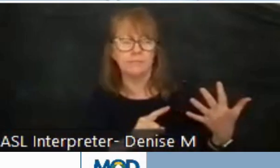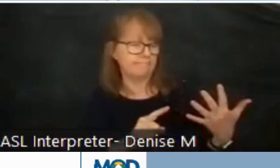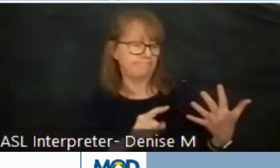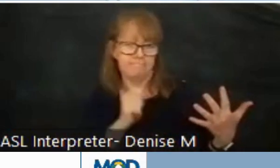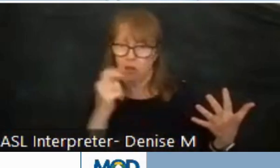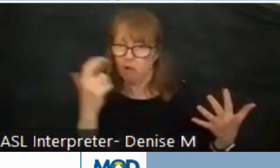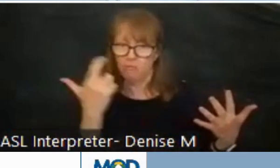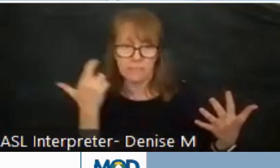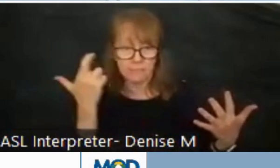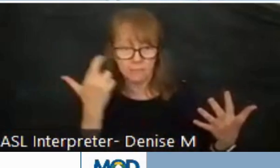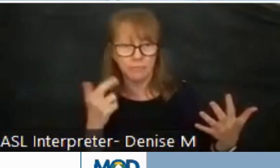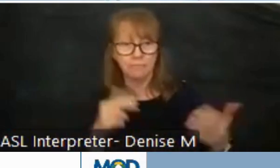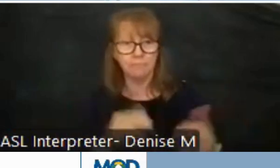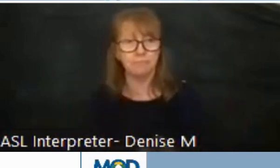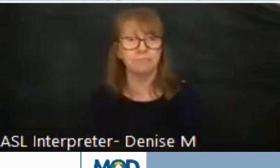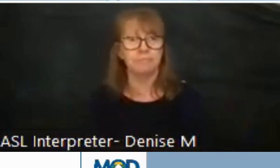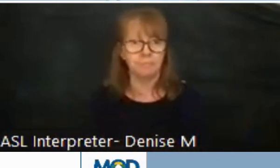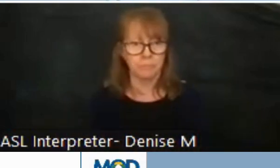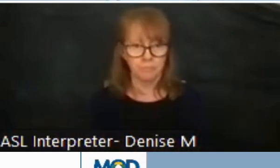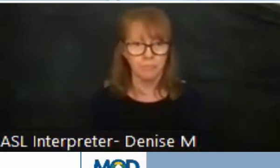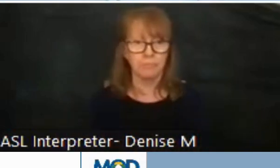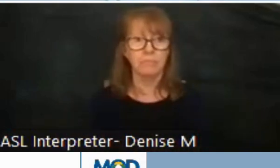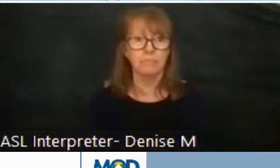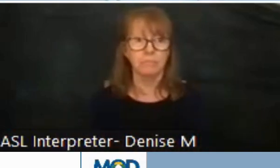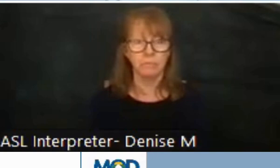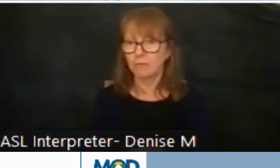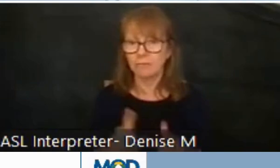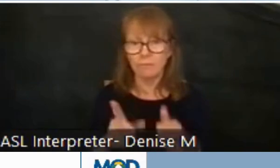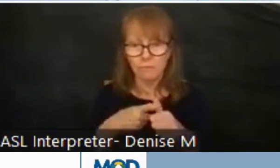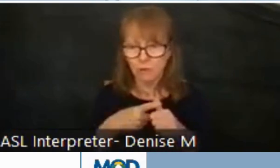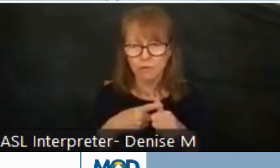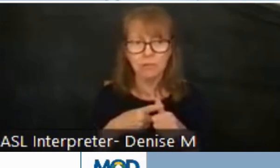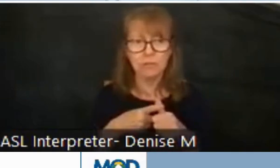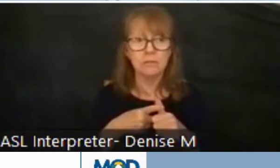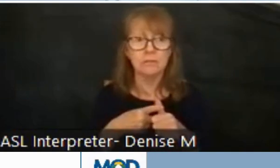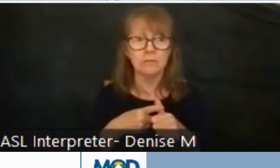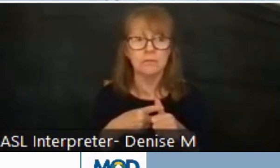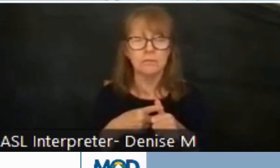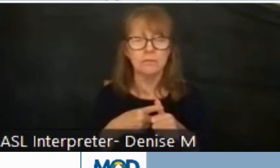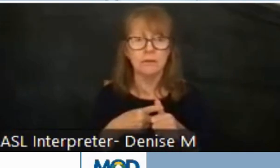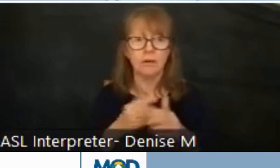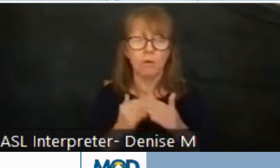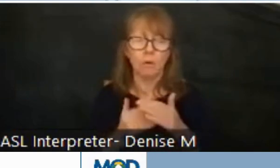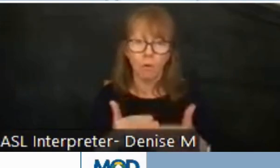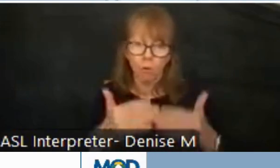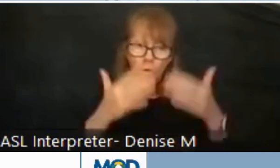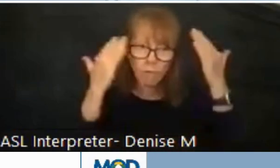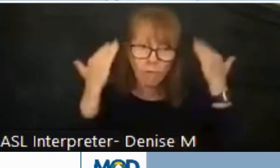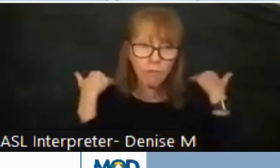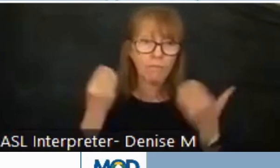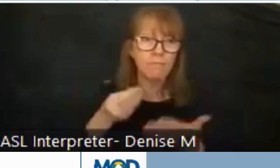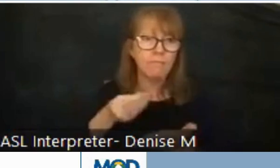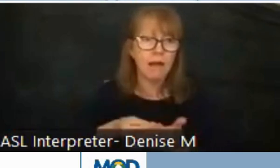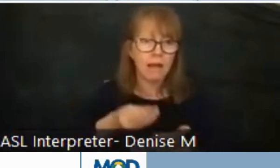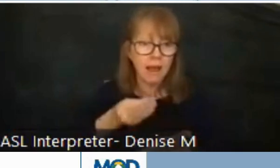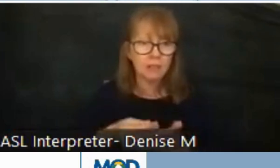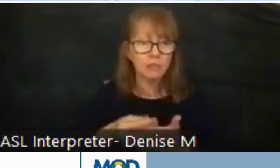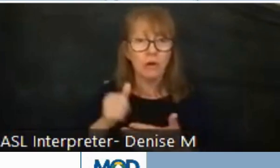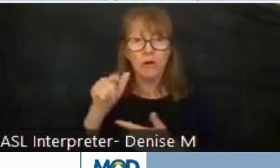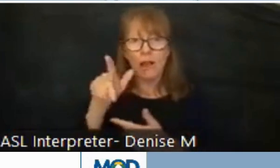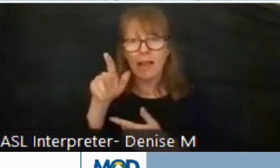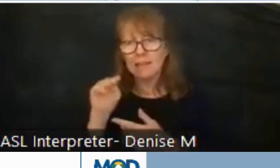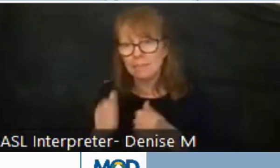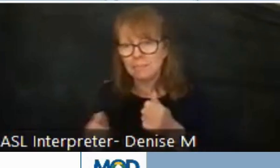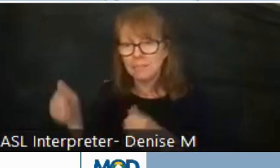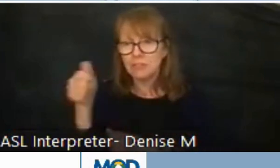The first reason is undue financial or administrative burden. The housing provider doesn't have